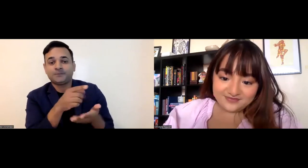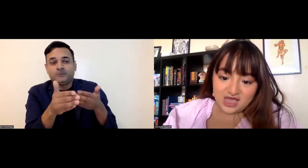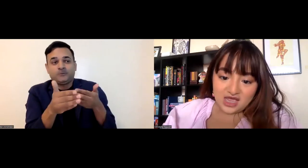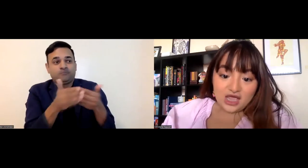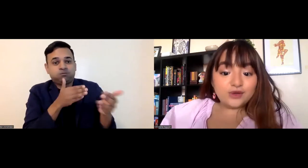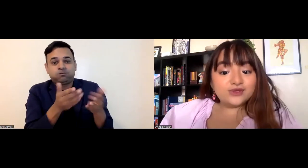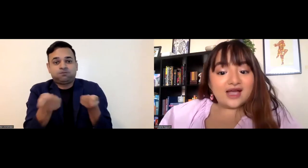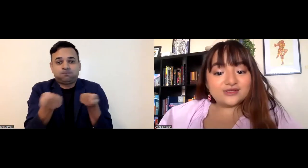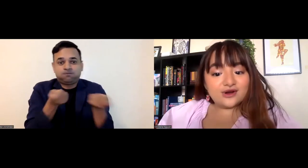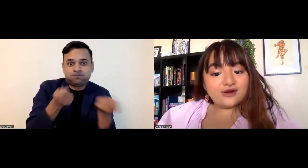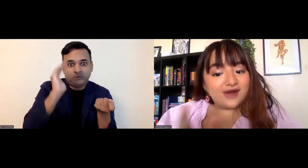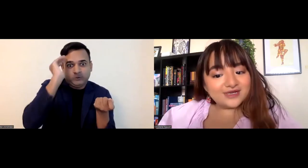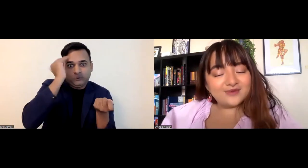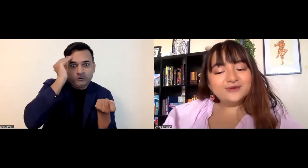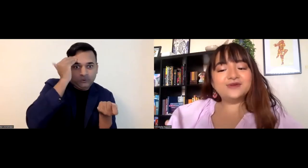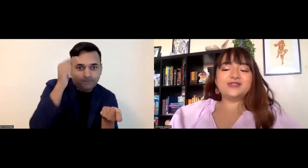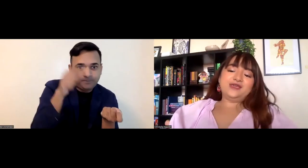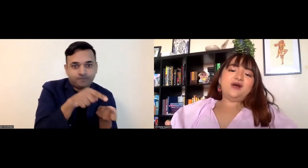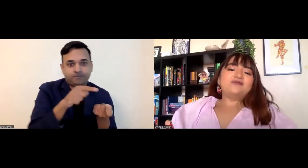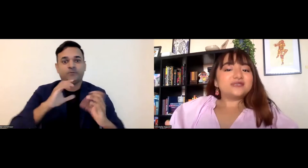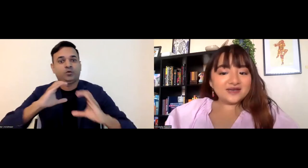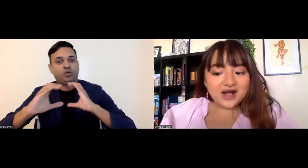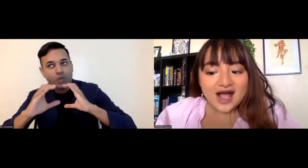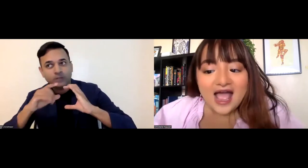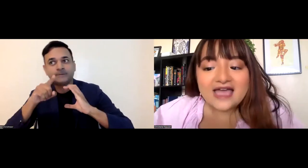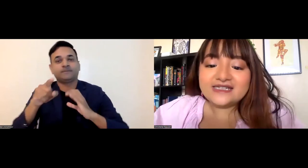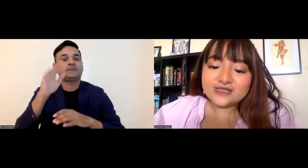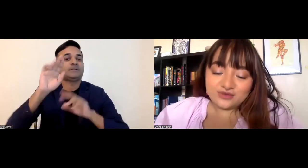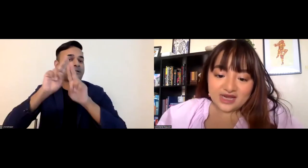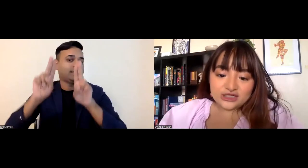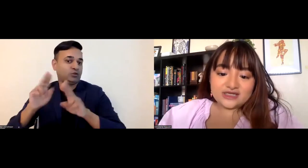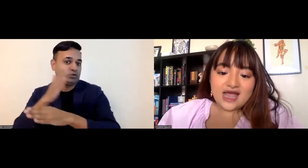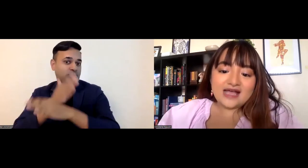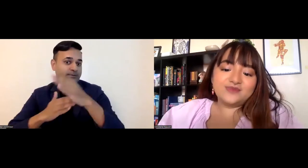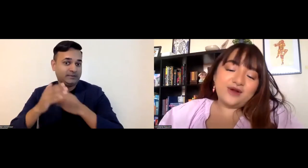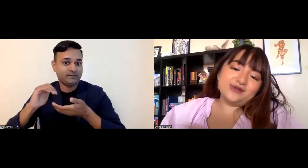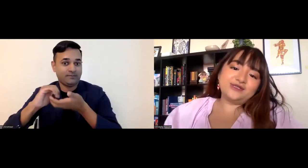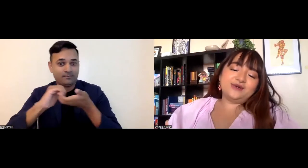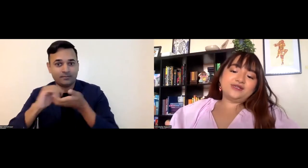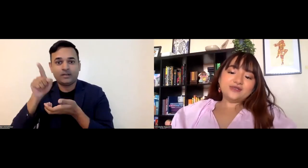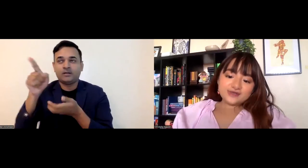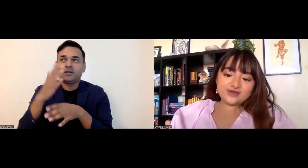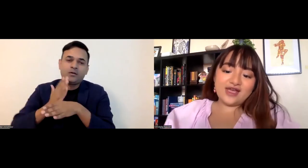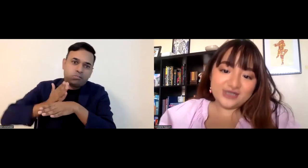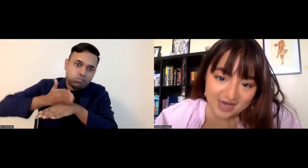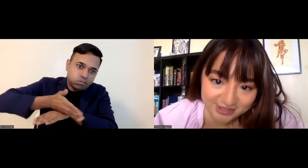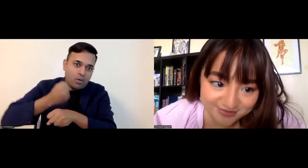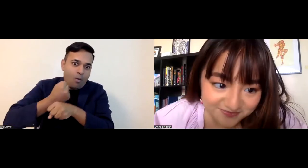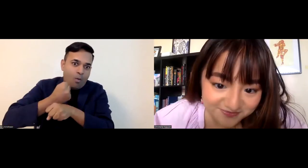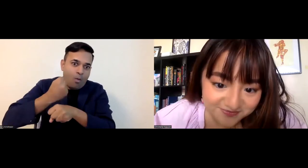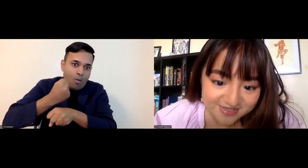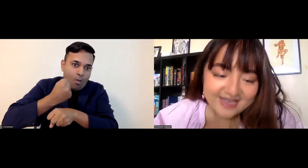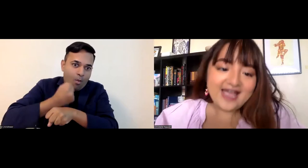today. We will now start our roundtable with the theme of stigma and discrimination as barriers to inclusive